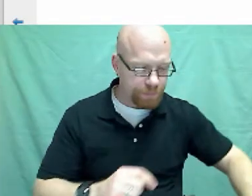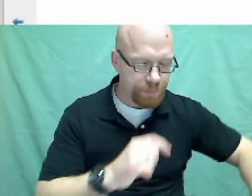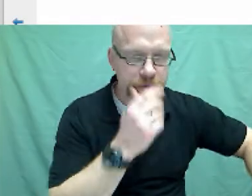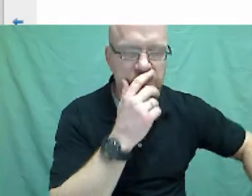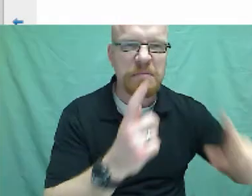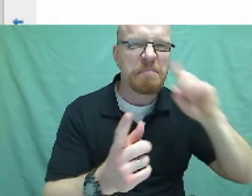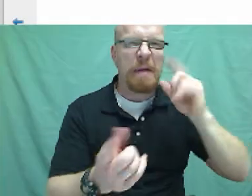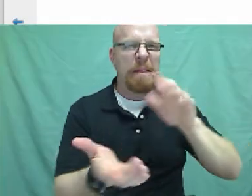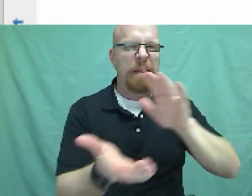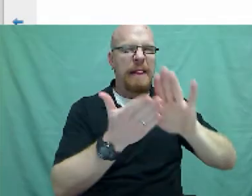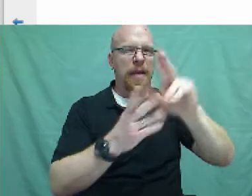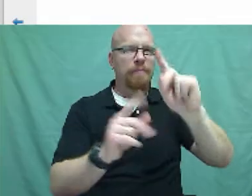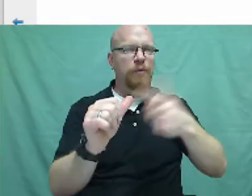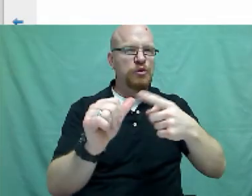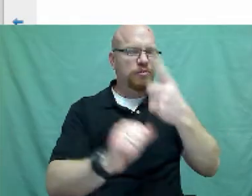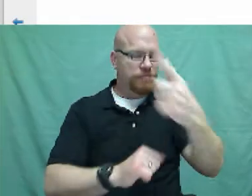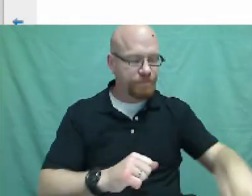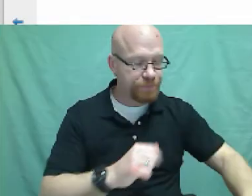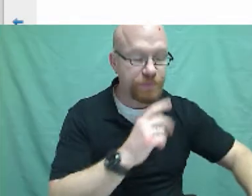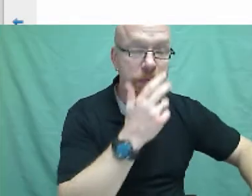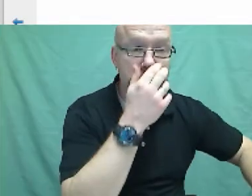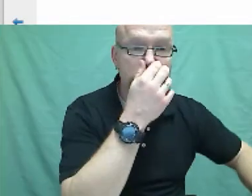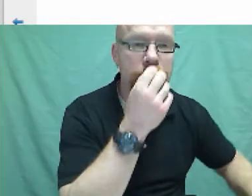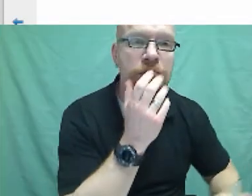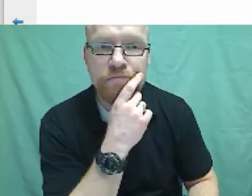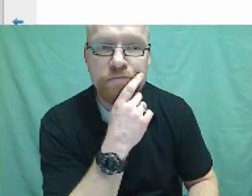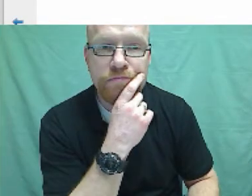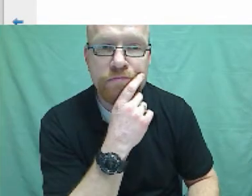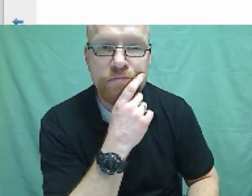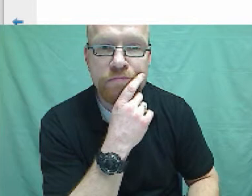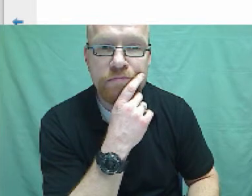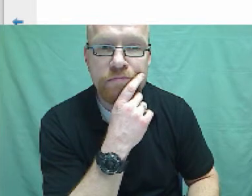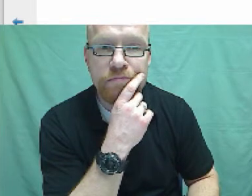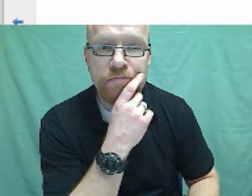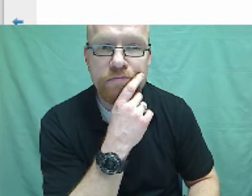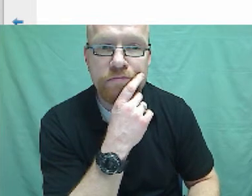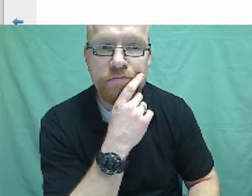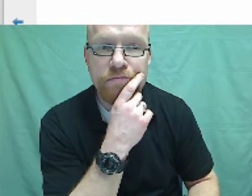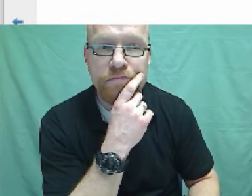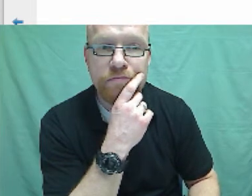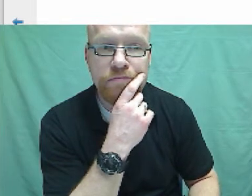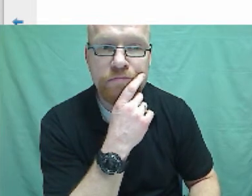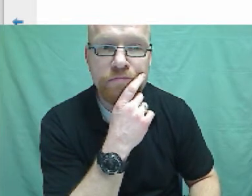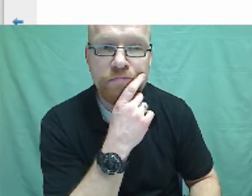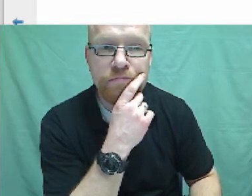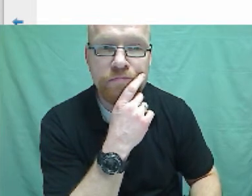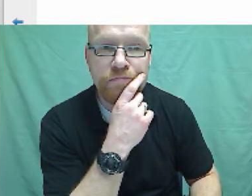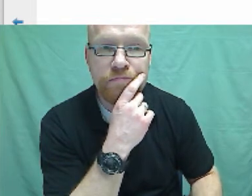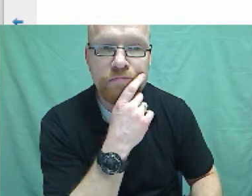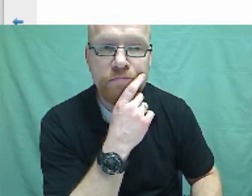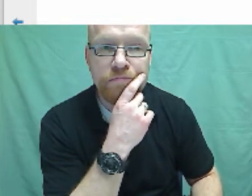That's opening downward. Let me clean up our notation first.